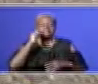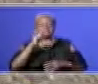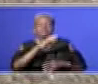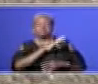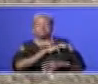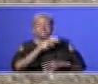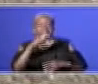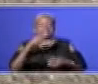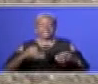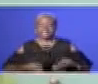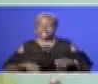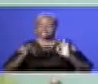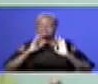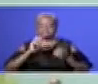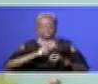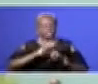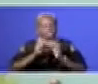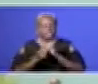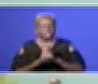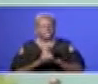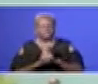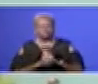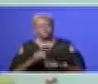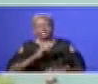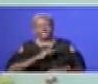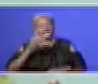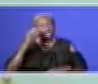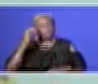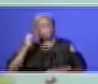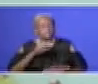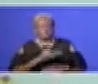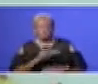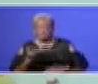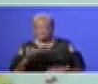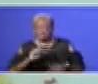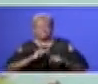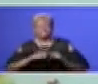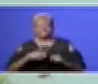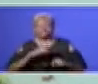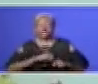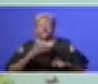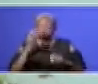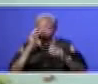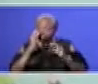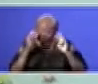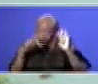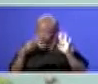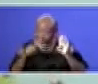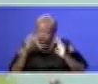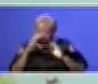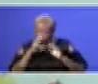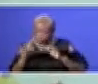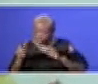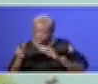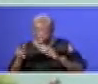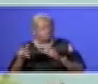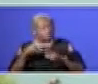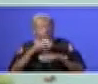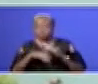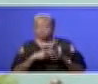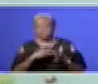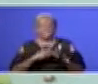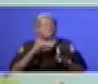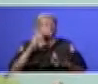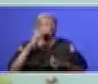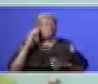been changed by the tragedy. I was actually there, so I would have witnessed the entire ordeal. It was hard.